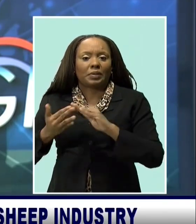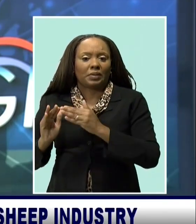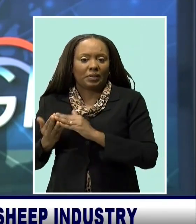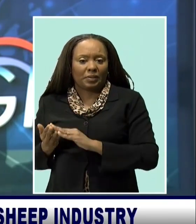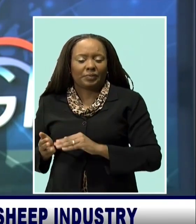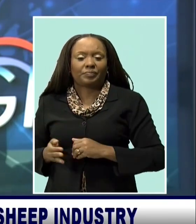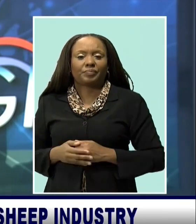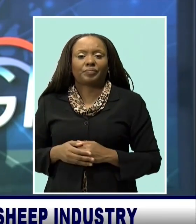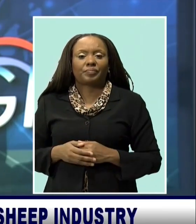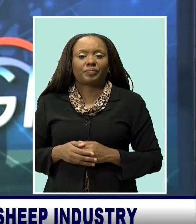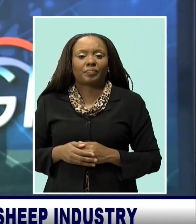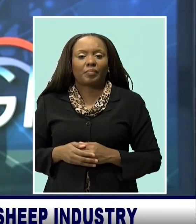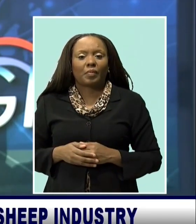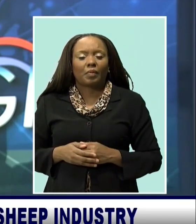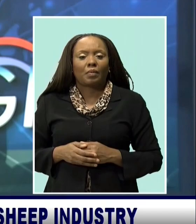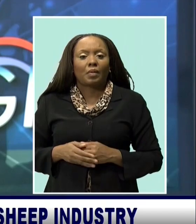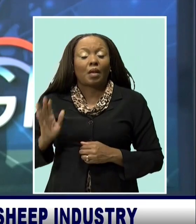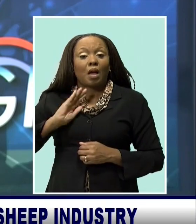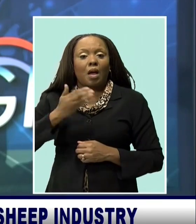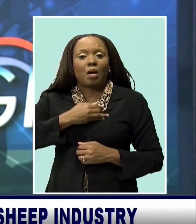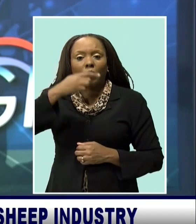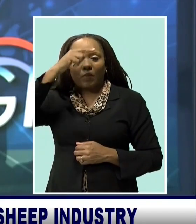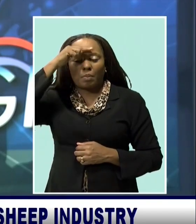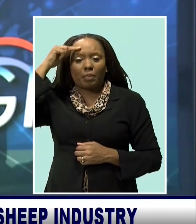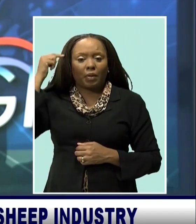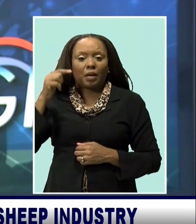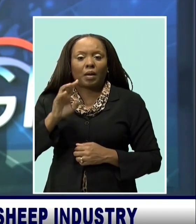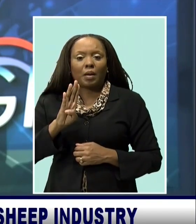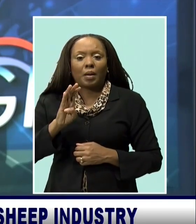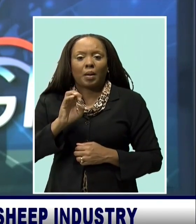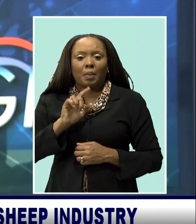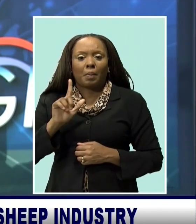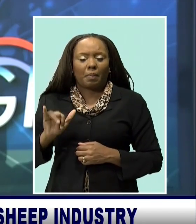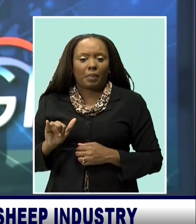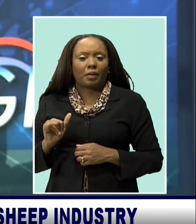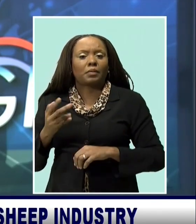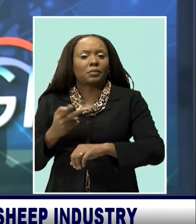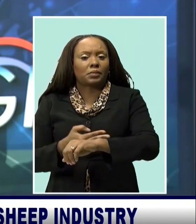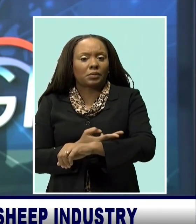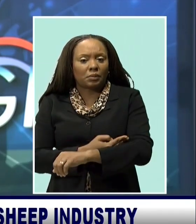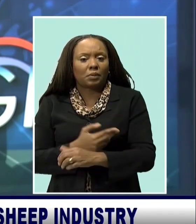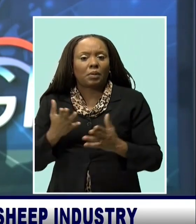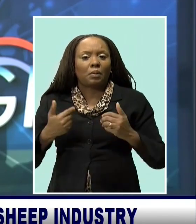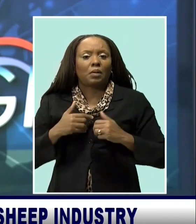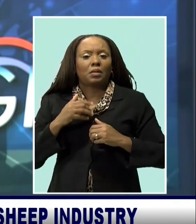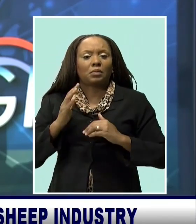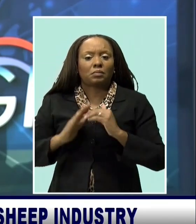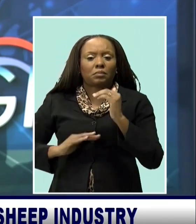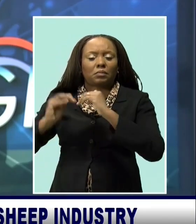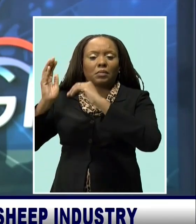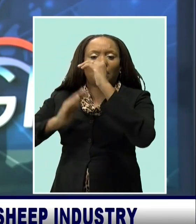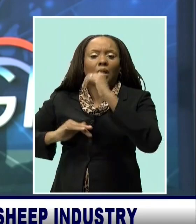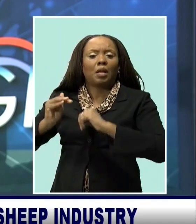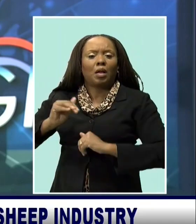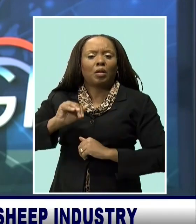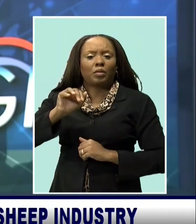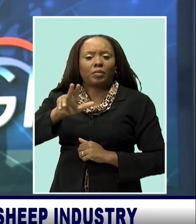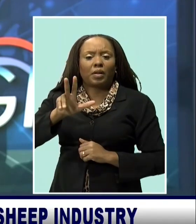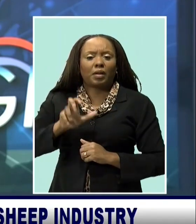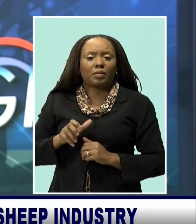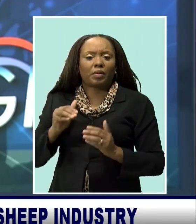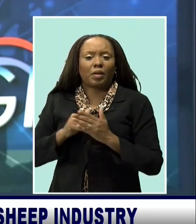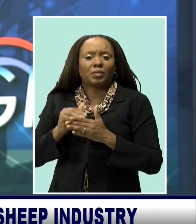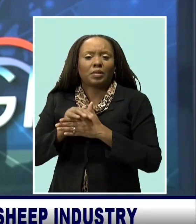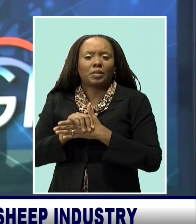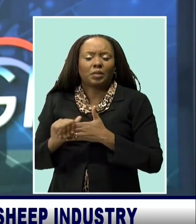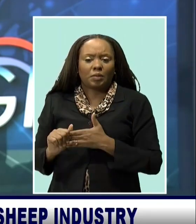is well underway as the Ministry of Agriculture and Food Security moves to construct a $300,000 feedlot.